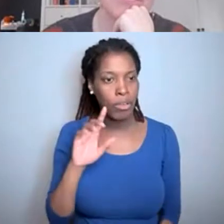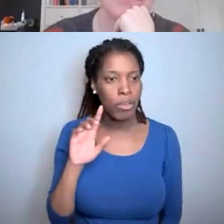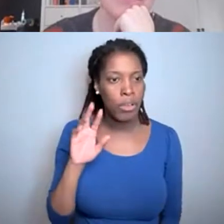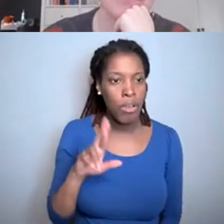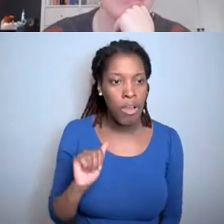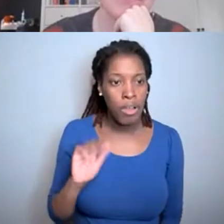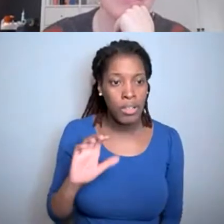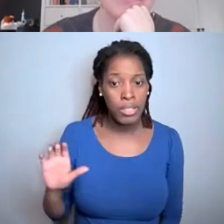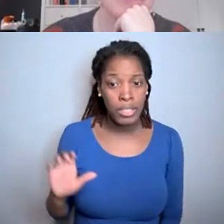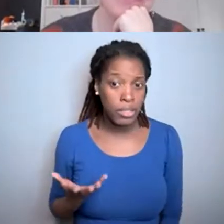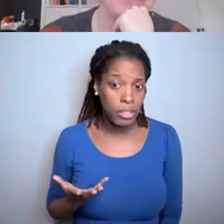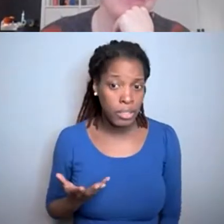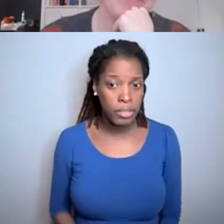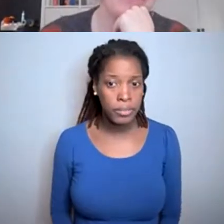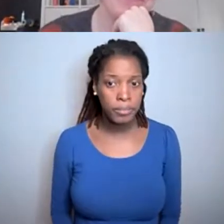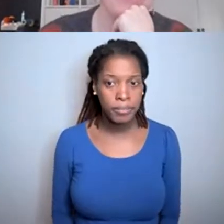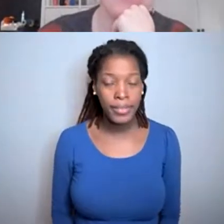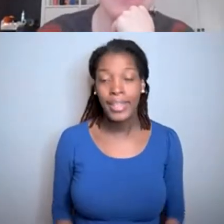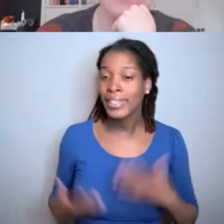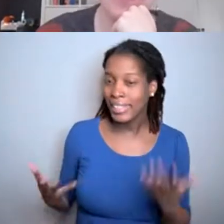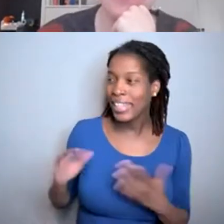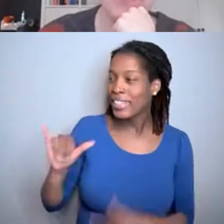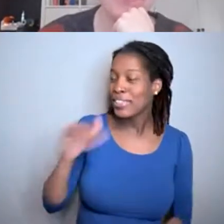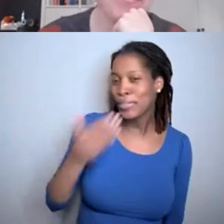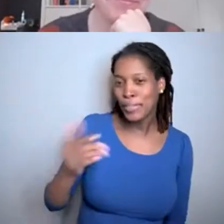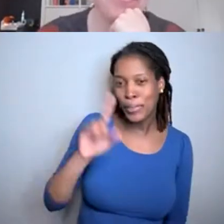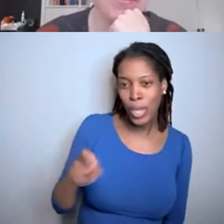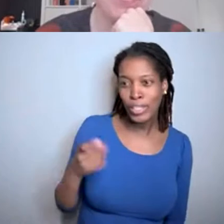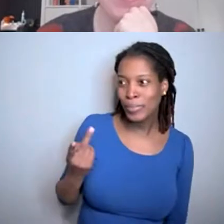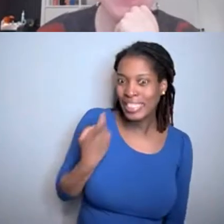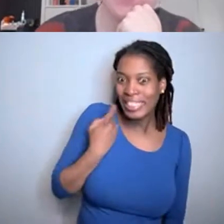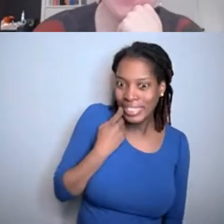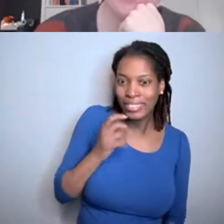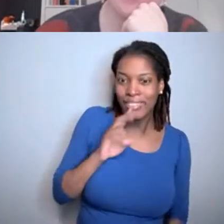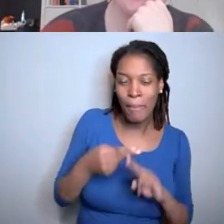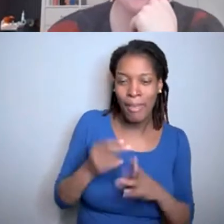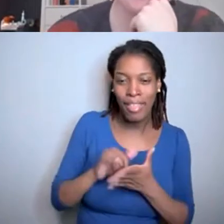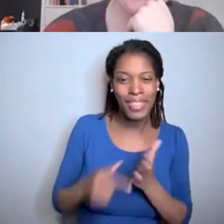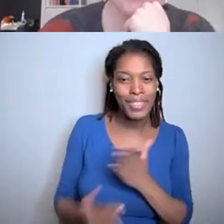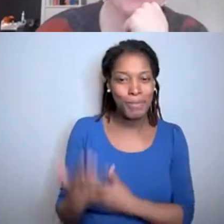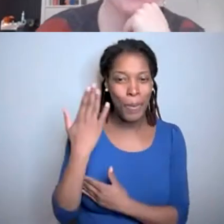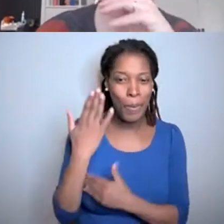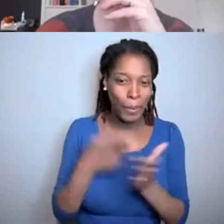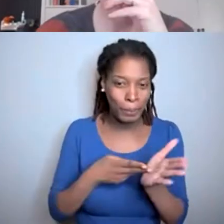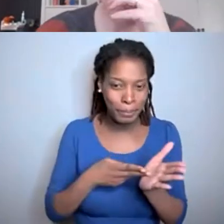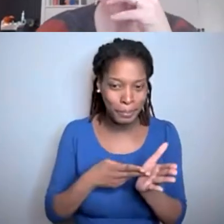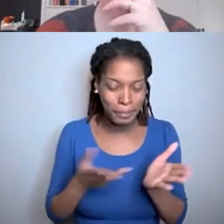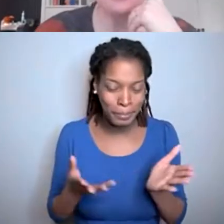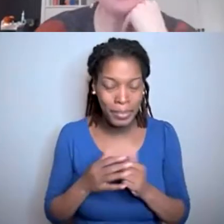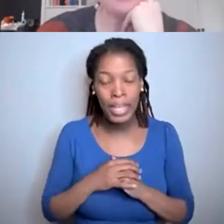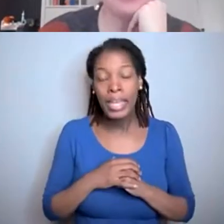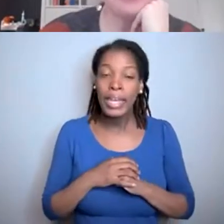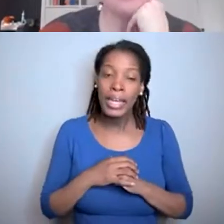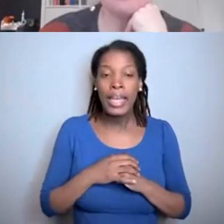question uh chris and i were just talking about that this morning actually um so i would say uh